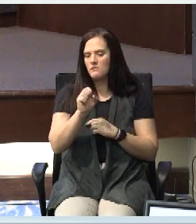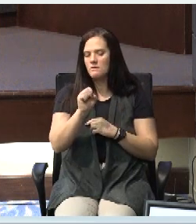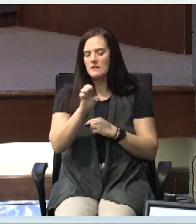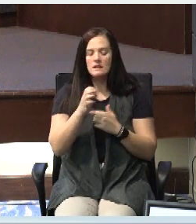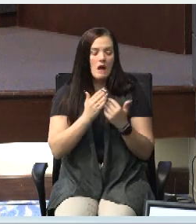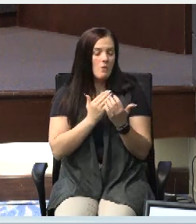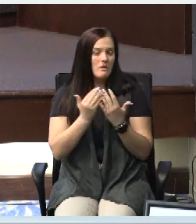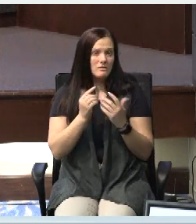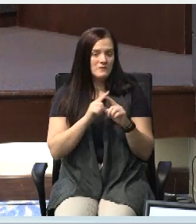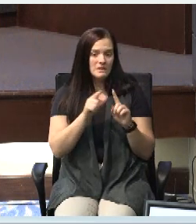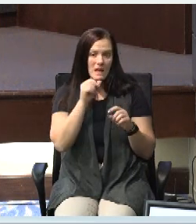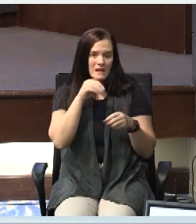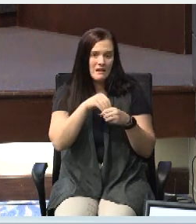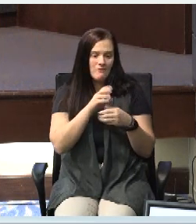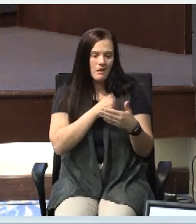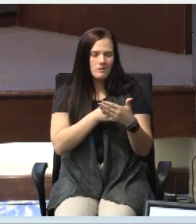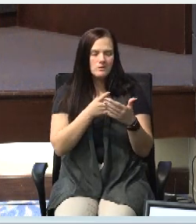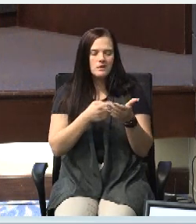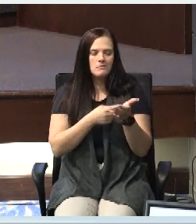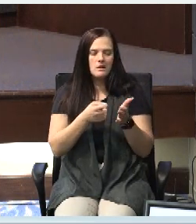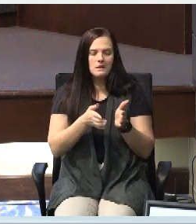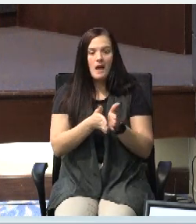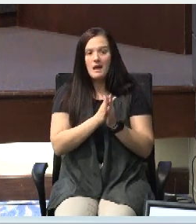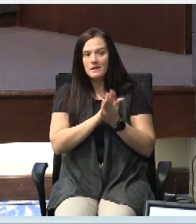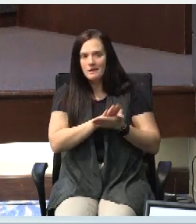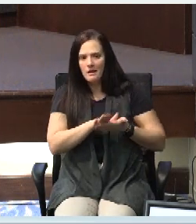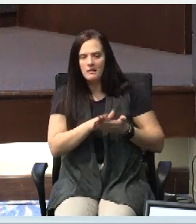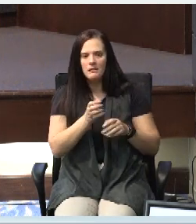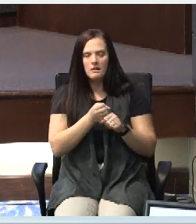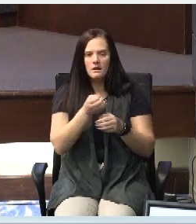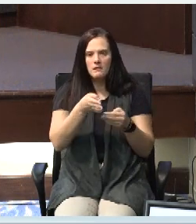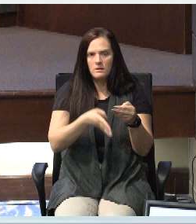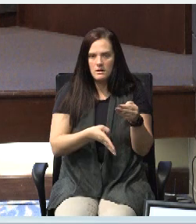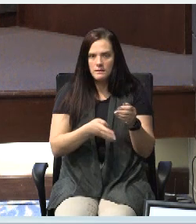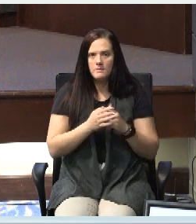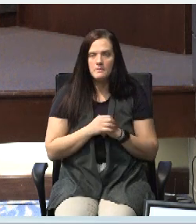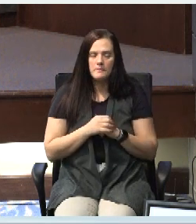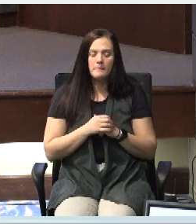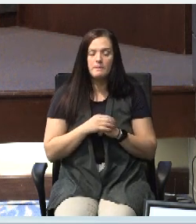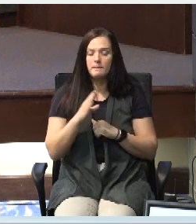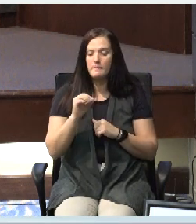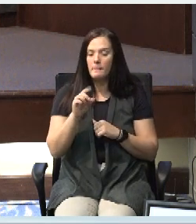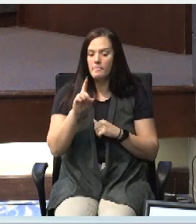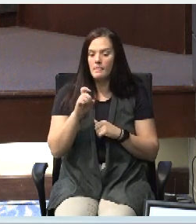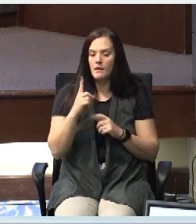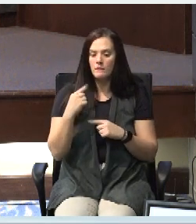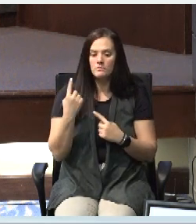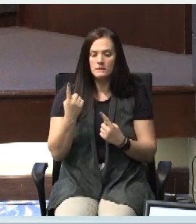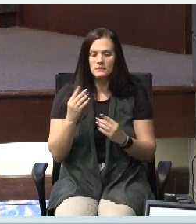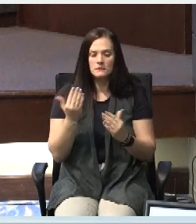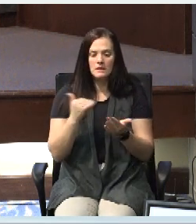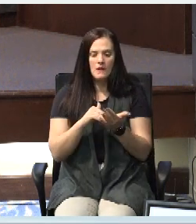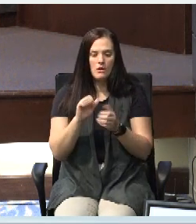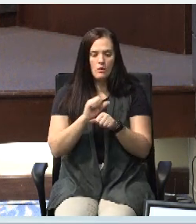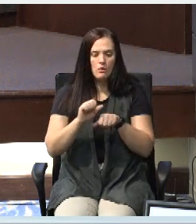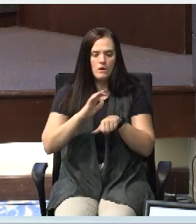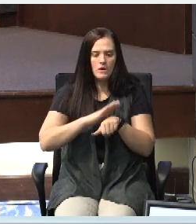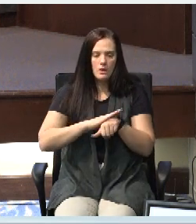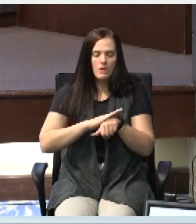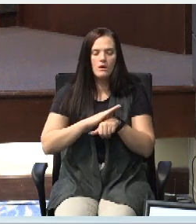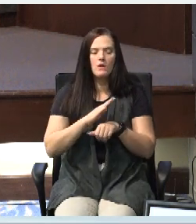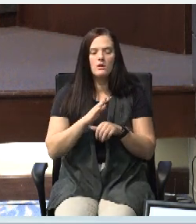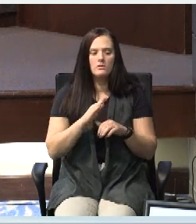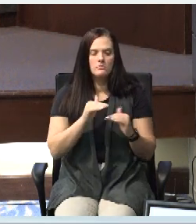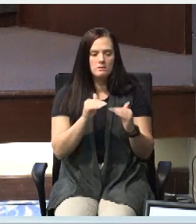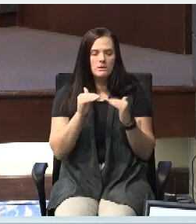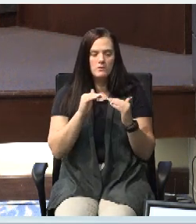even if it's not in violation, sometimes asking nicely gets it done. Code will begin working on a peer city review